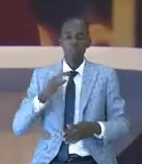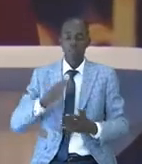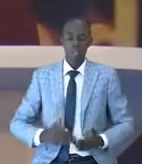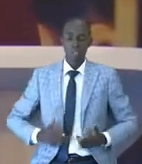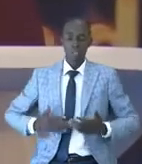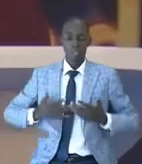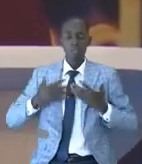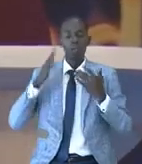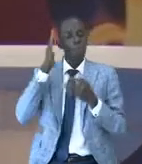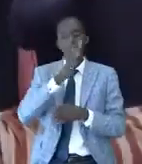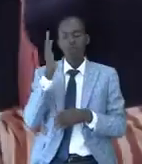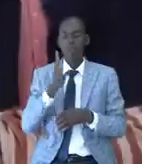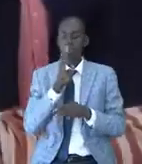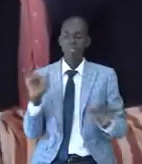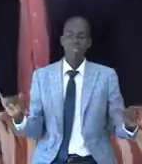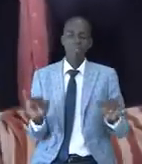the same again.